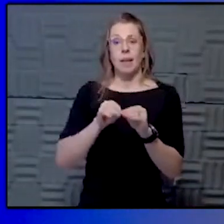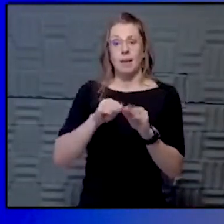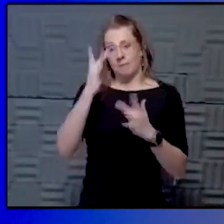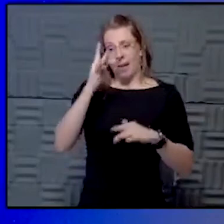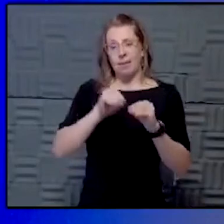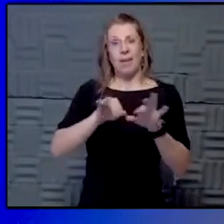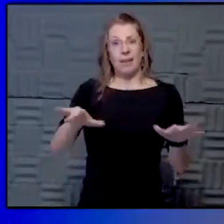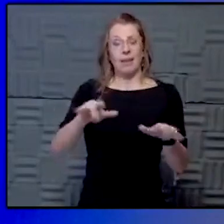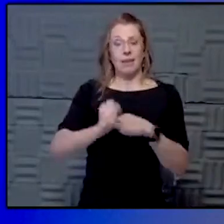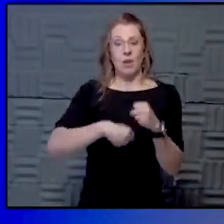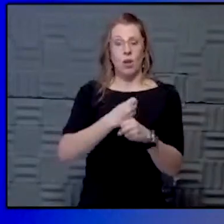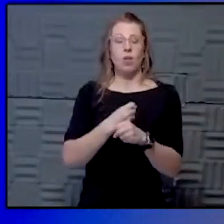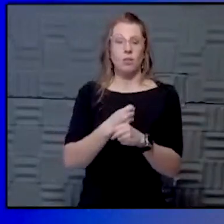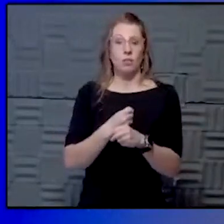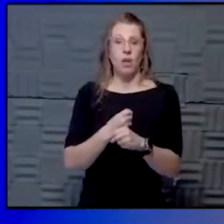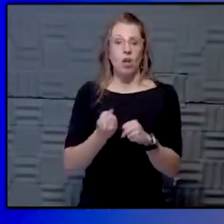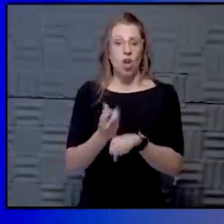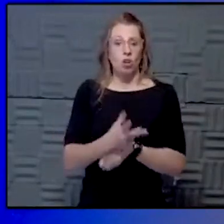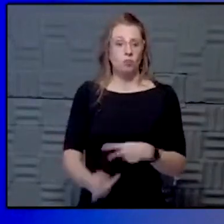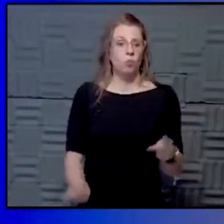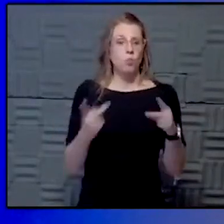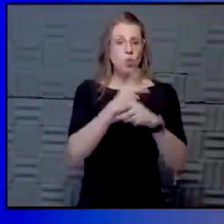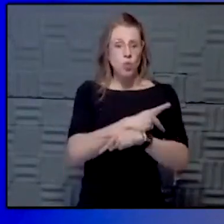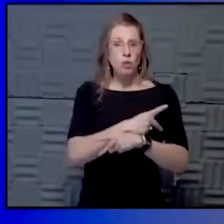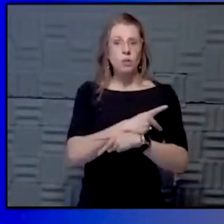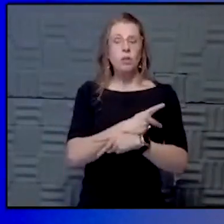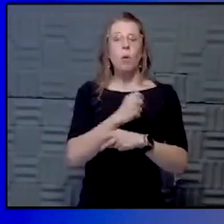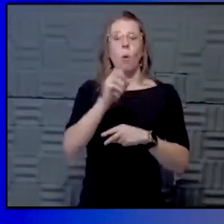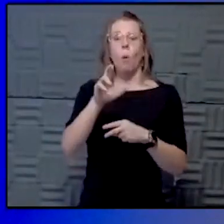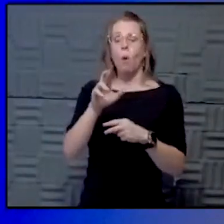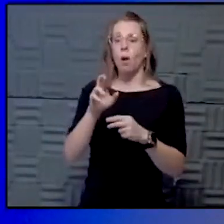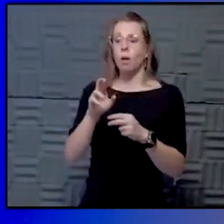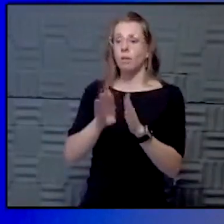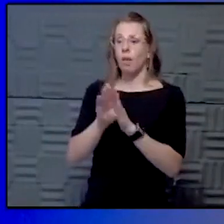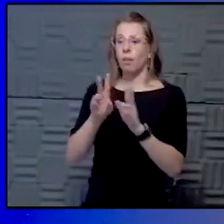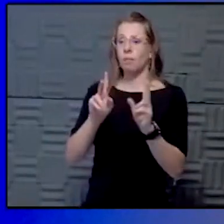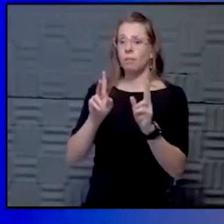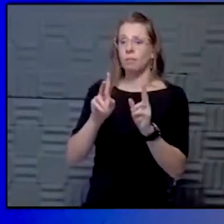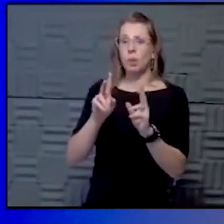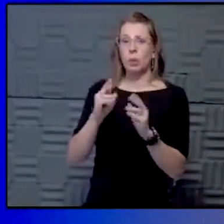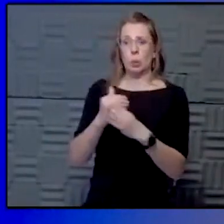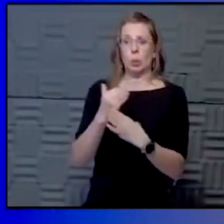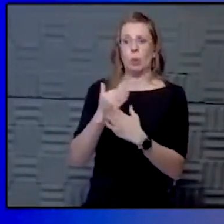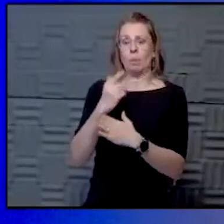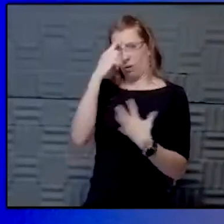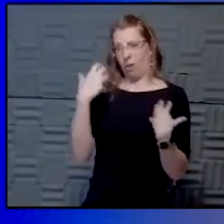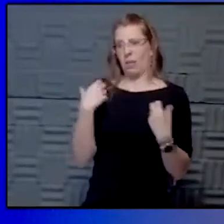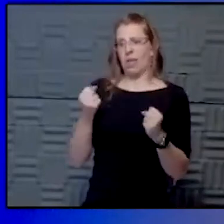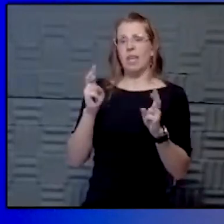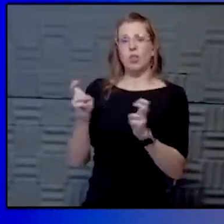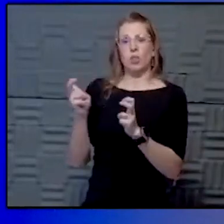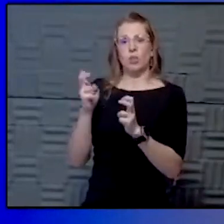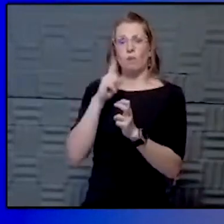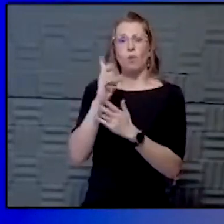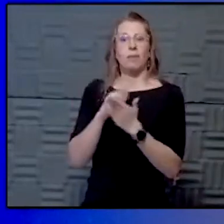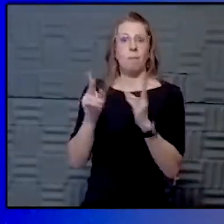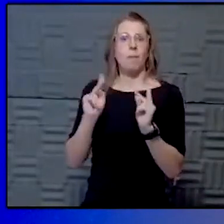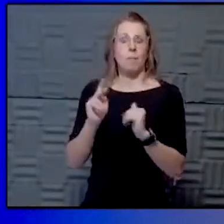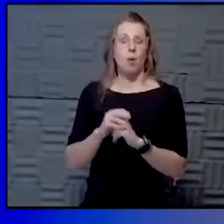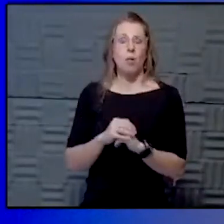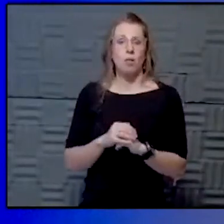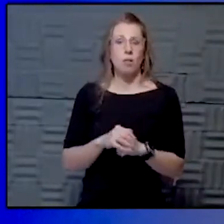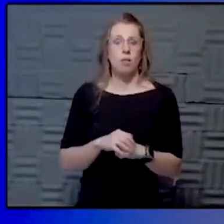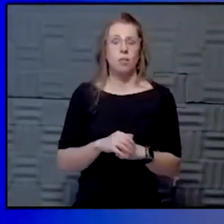exacerbated or even led other people to develop new mental health issues. We need to continue to be on top of it.